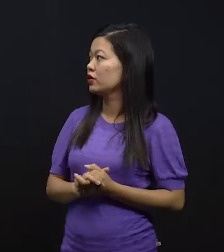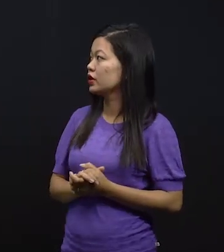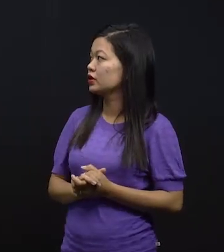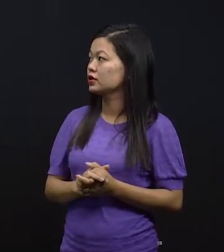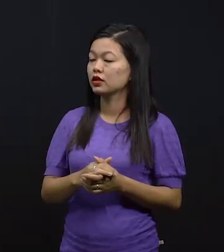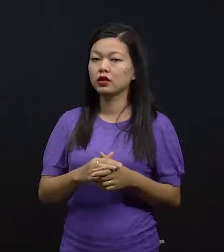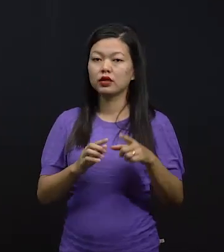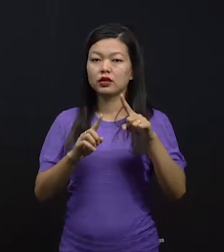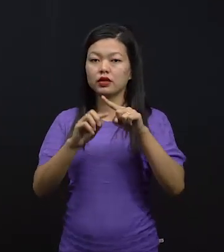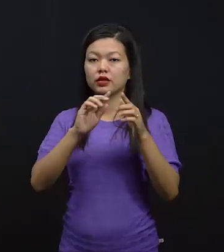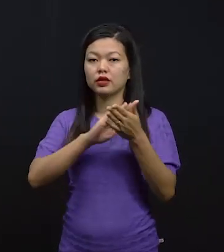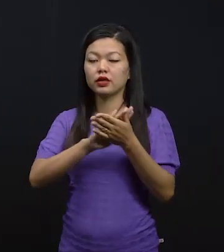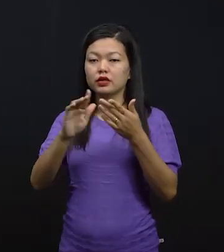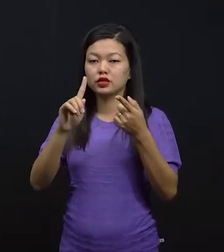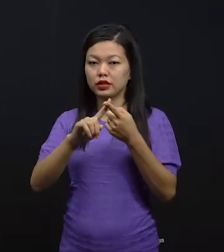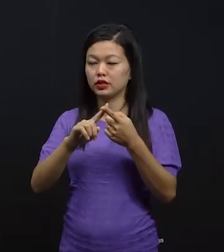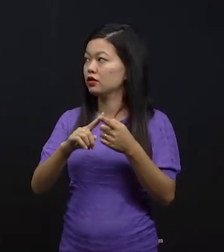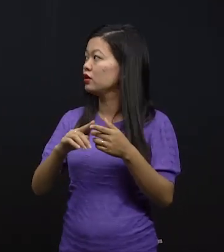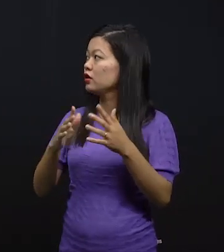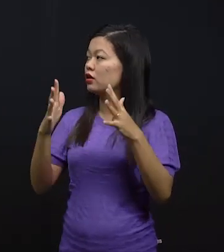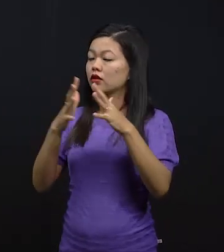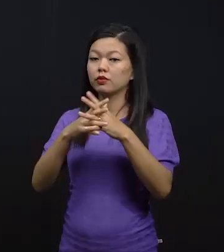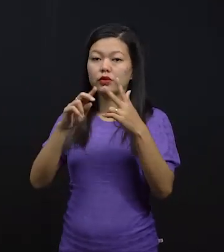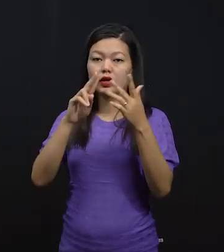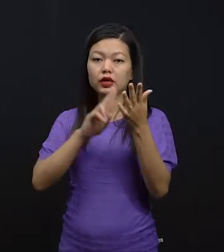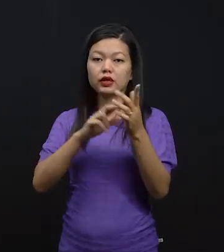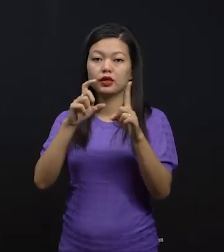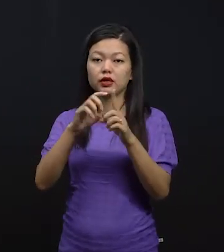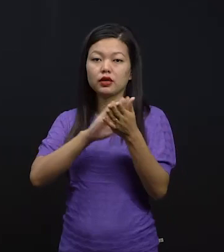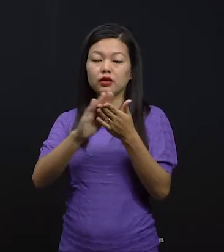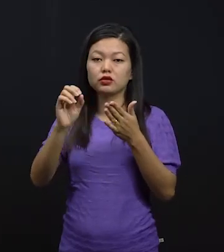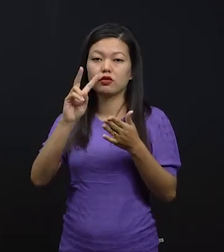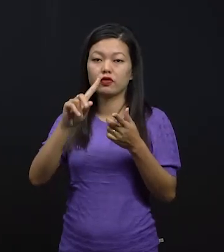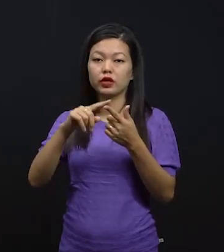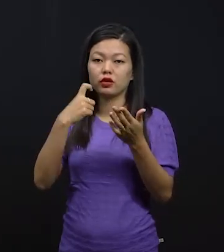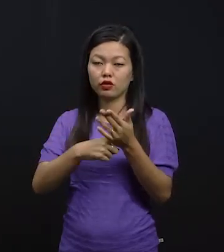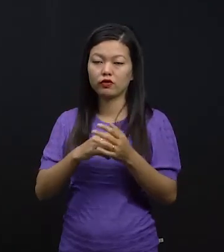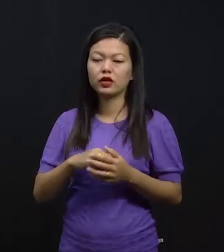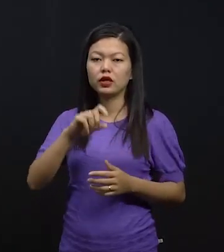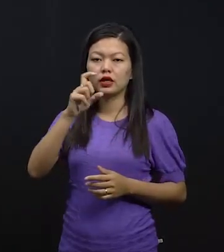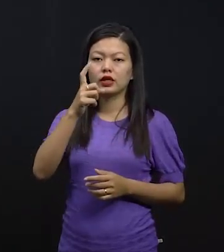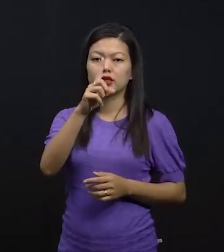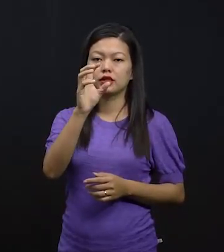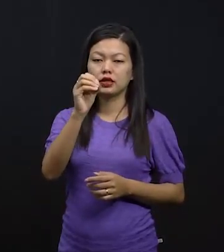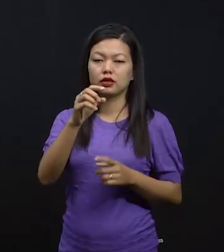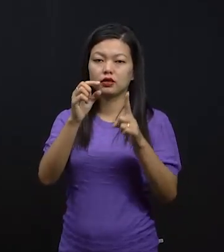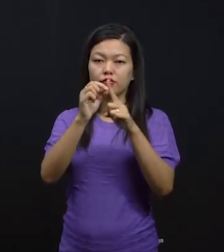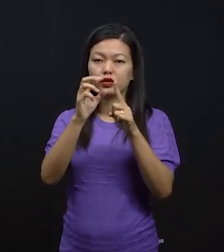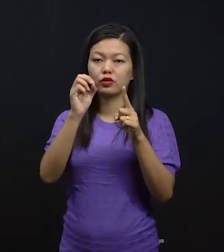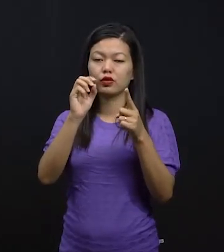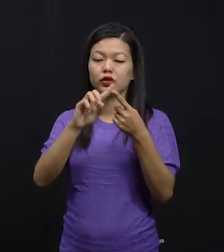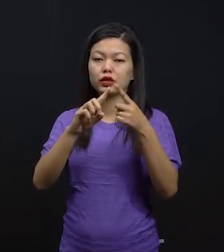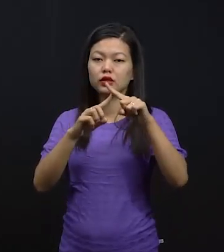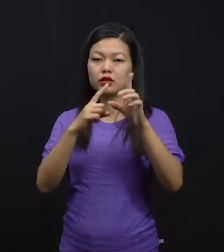4 poems, and here today the poem that we are doing is, as mentioned, The Wind Hover. You